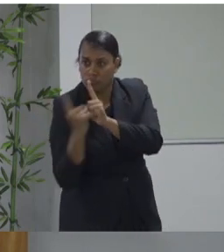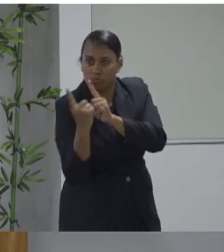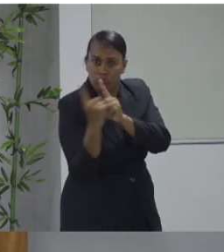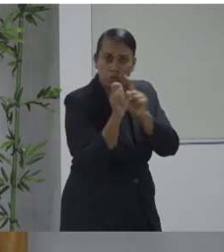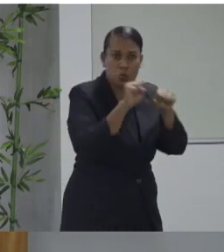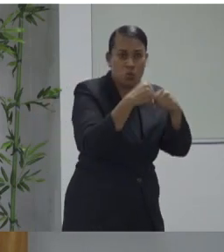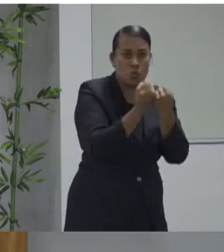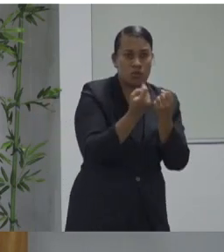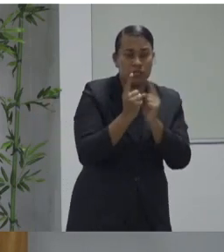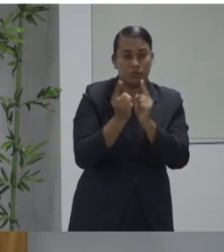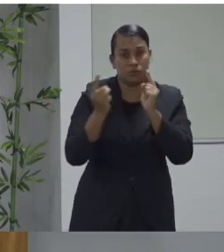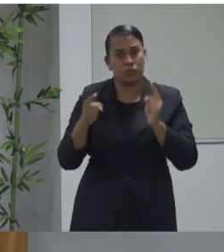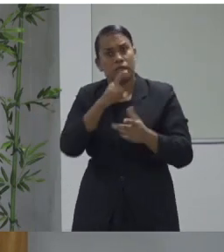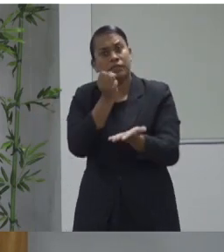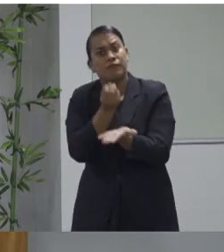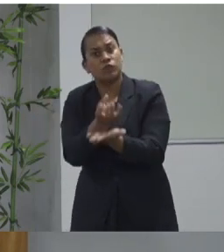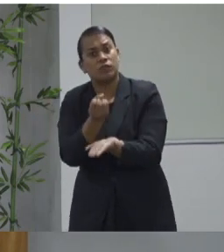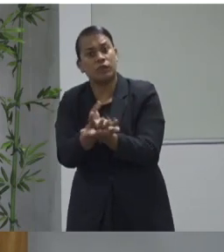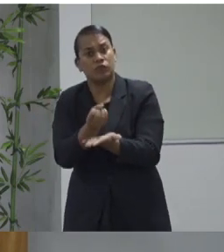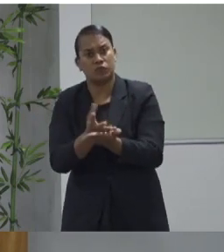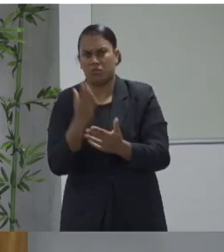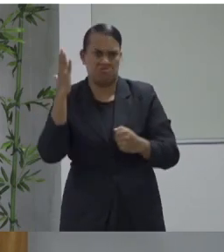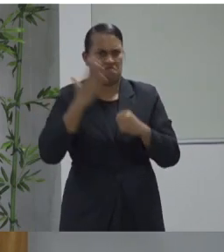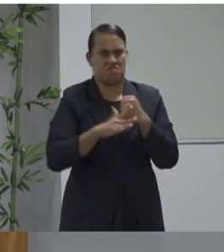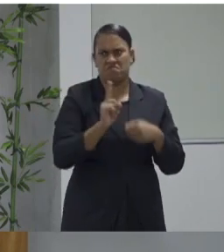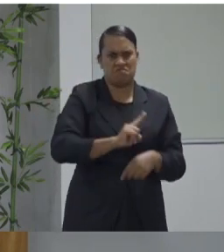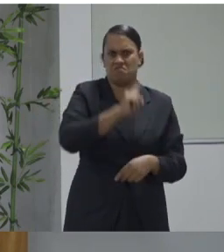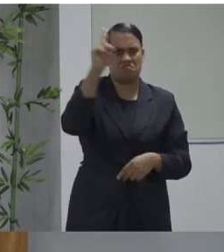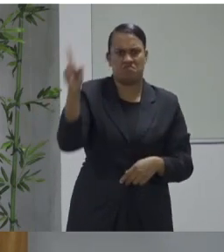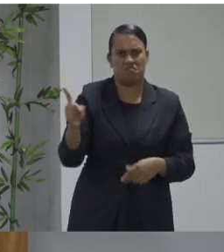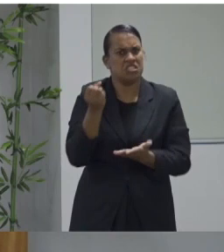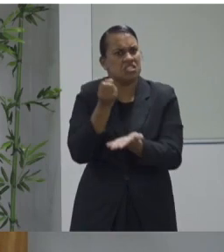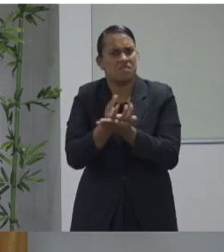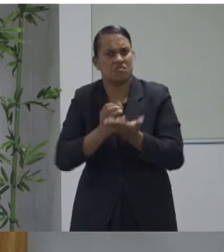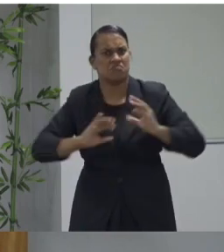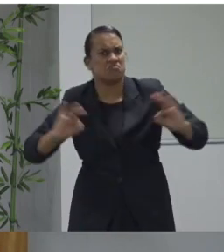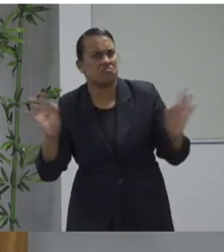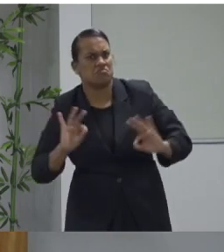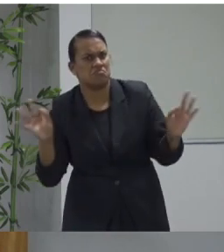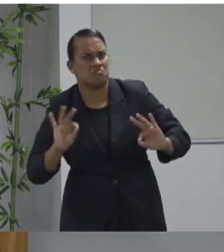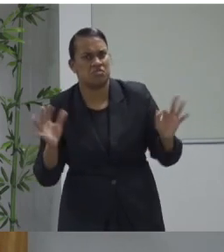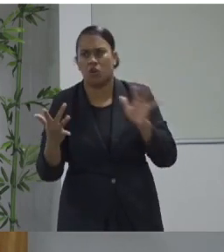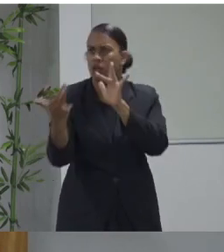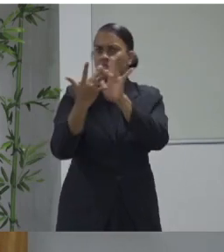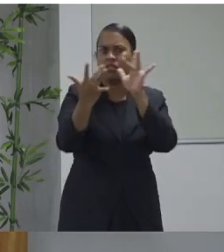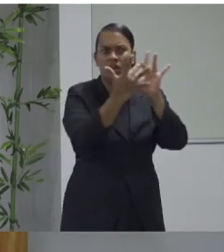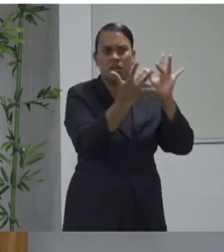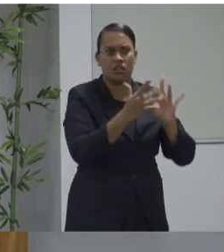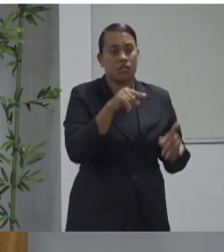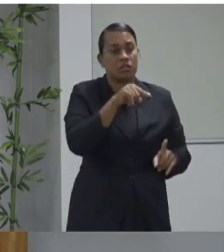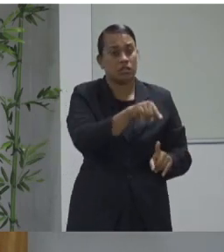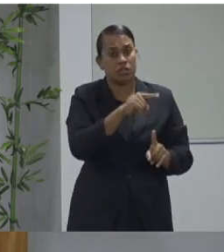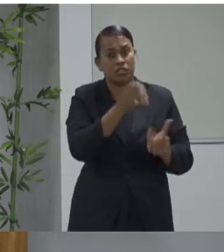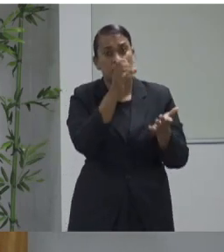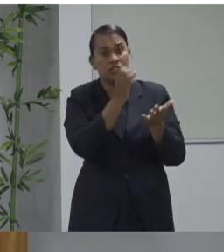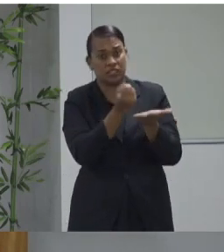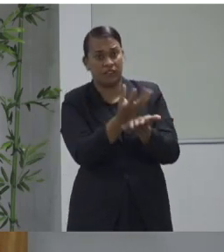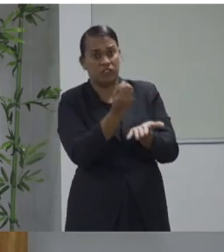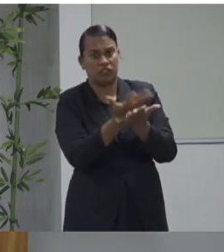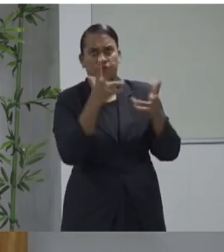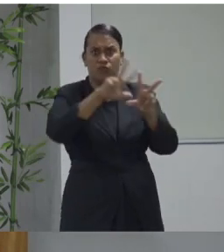what we hear, no, he did not go to Suvavou, and there was no contact between him and his family in Suvavou. And we've been assured